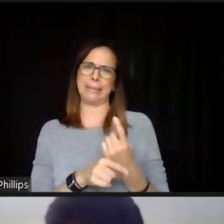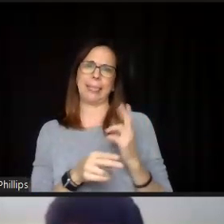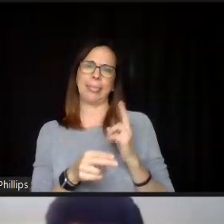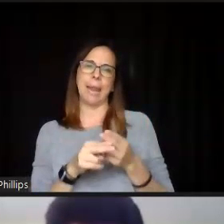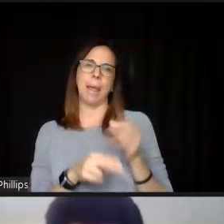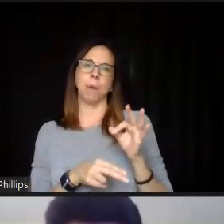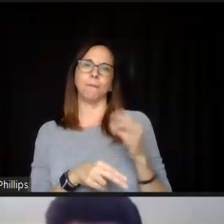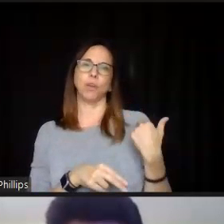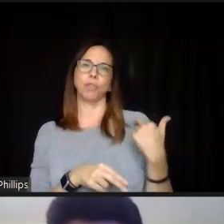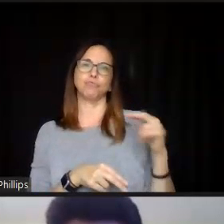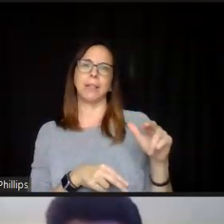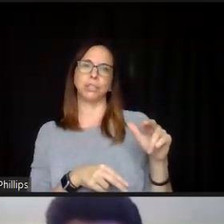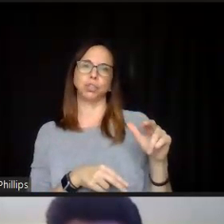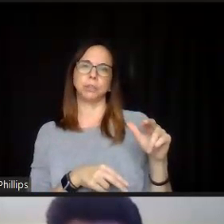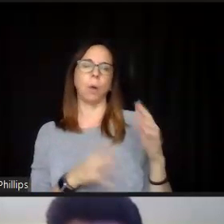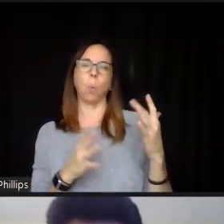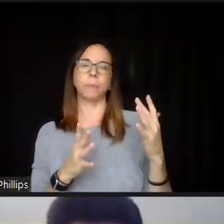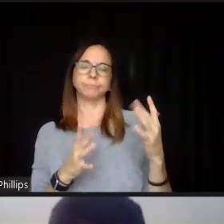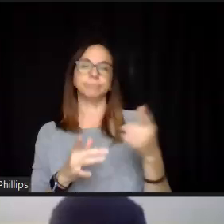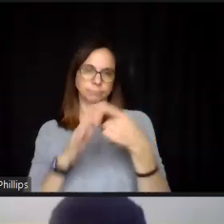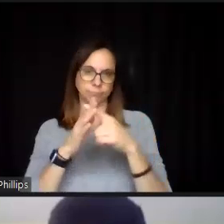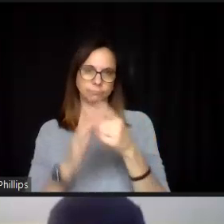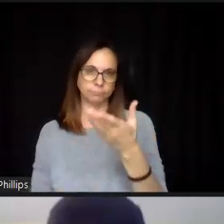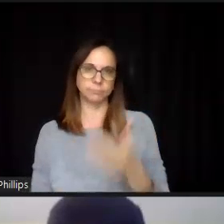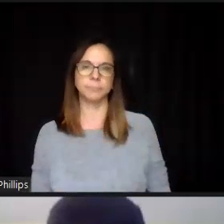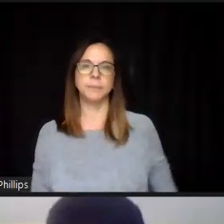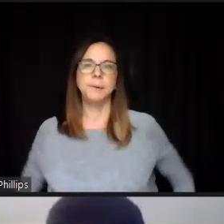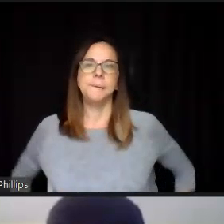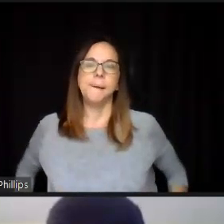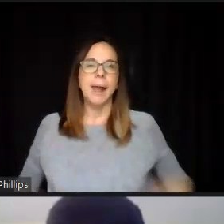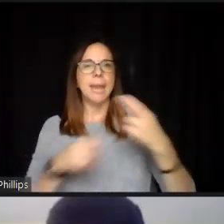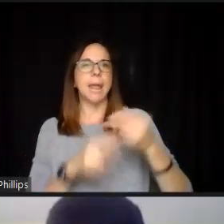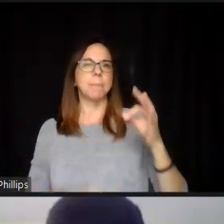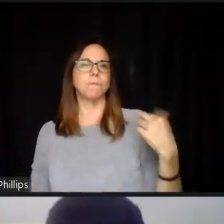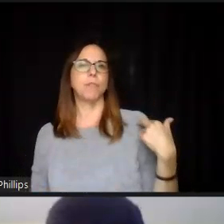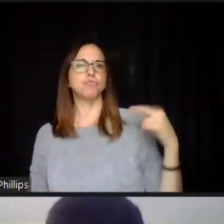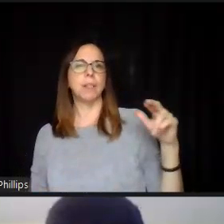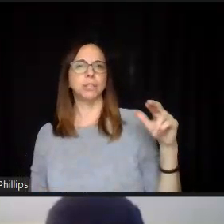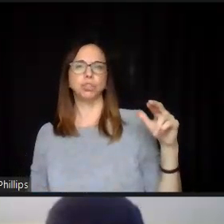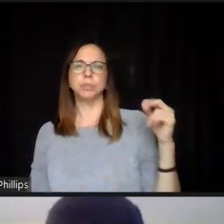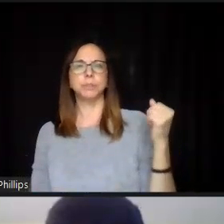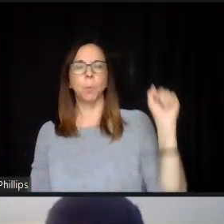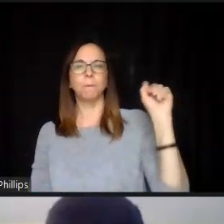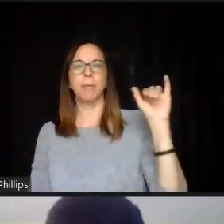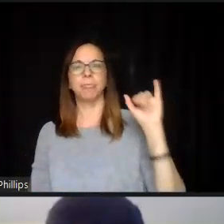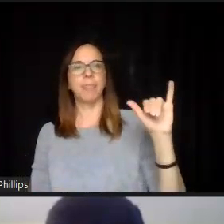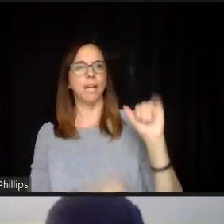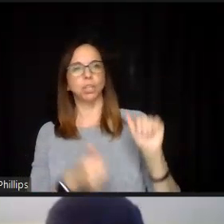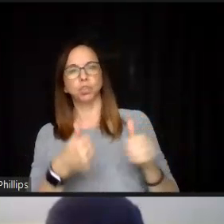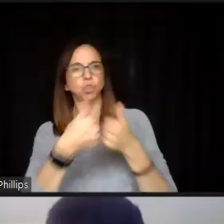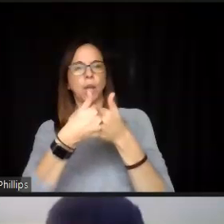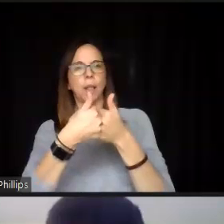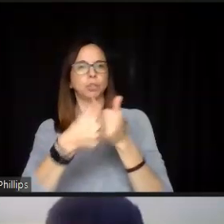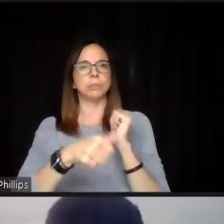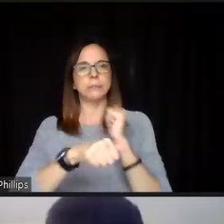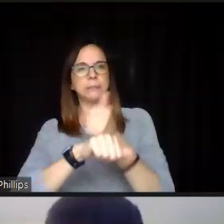name of the religious movement? Hang on, let me launch it. There we go. What's the name of the religious movement that challenged